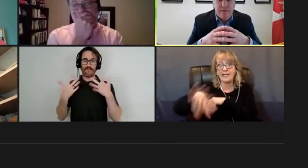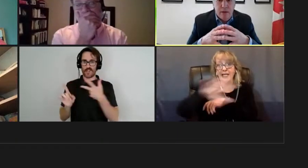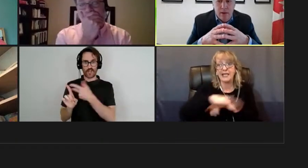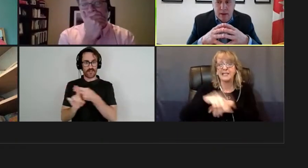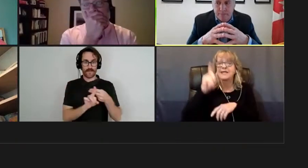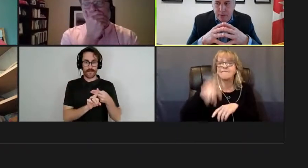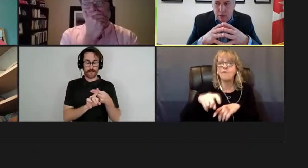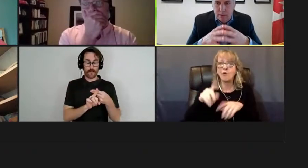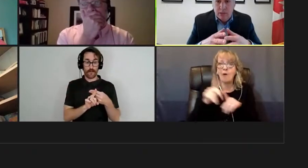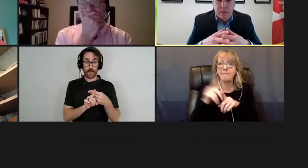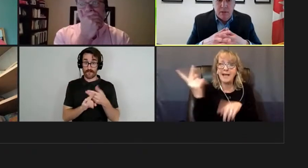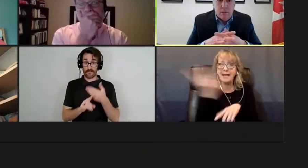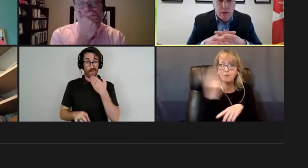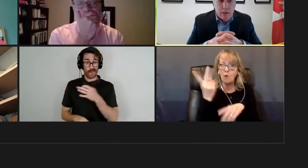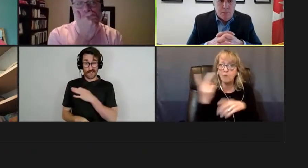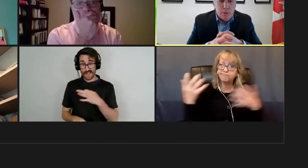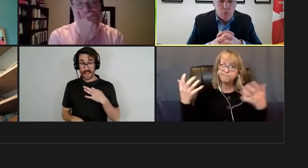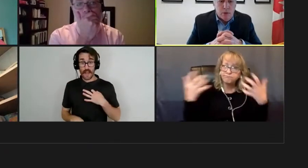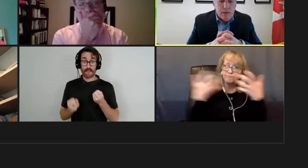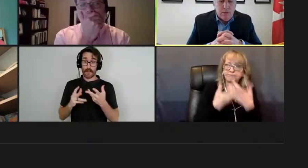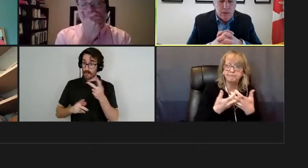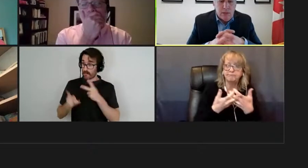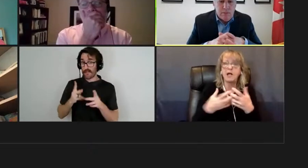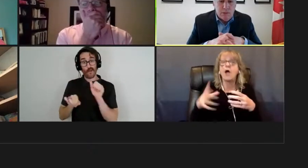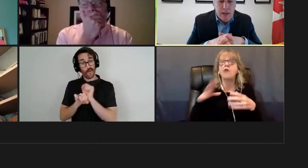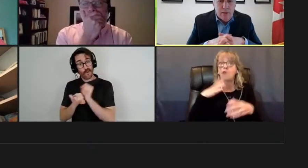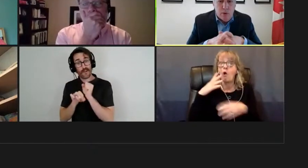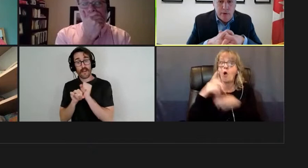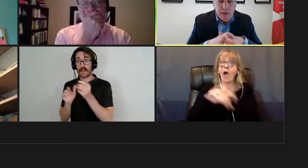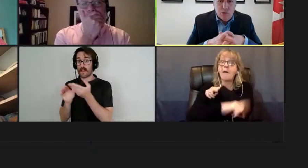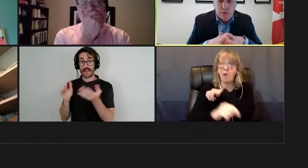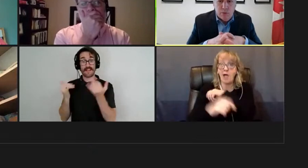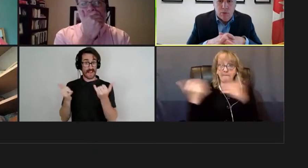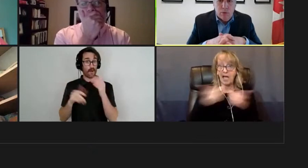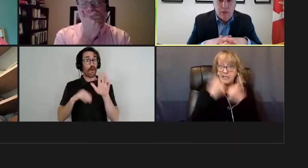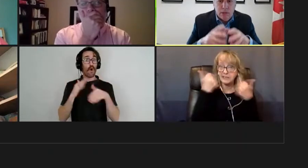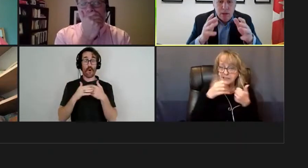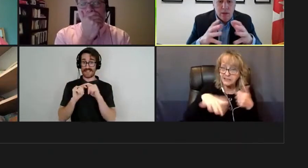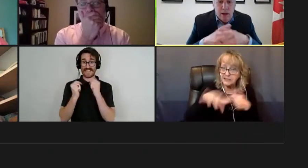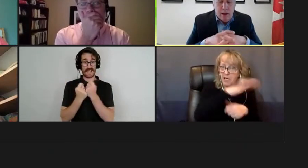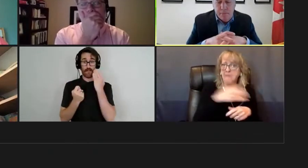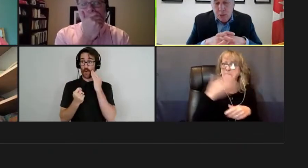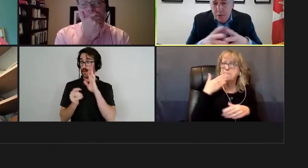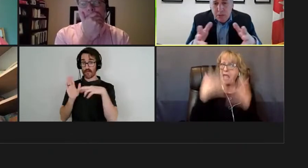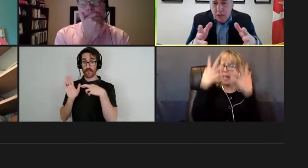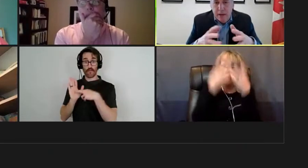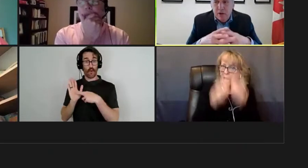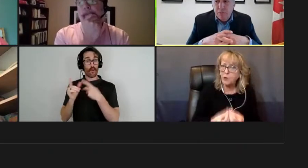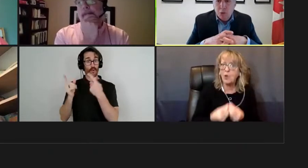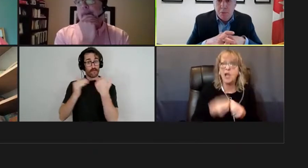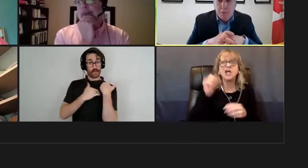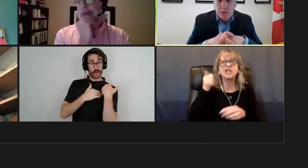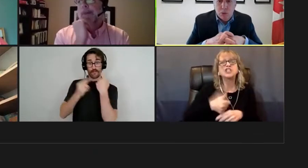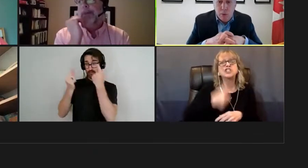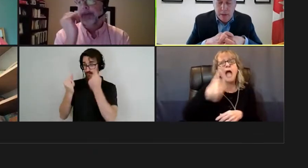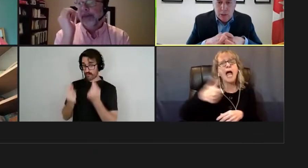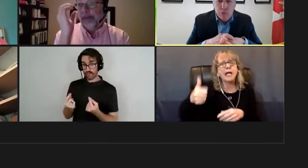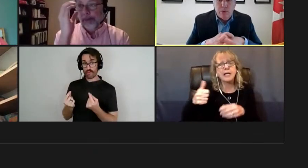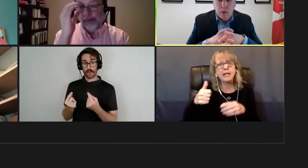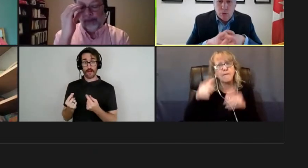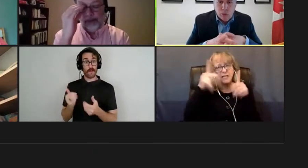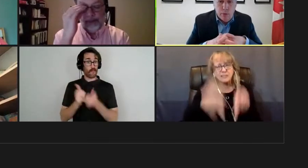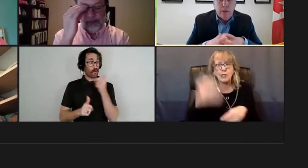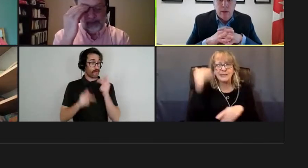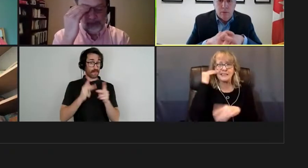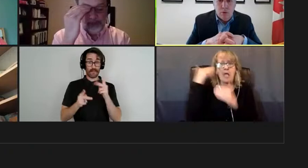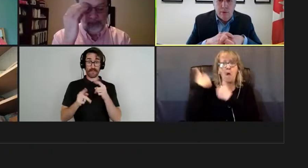staffed. It's been worked out. The teams now know each what their role is. The experience that I hear from most people is quite smooth and